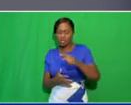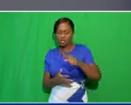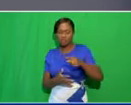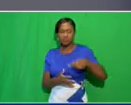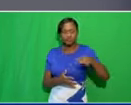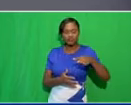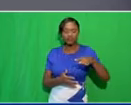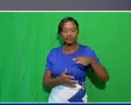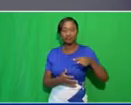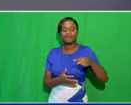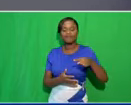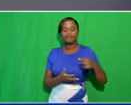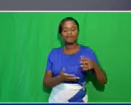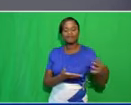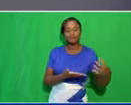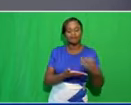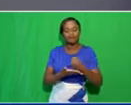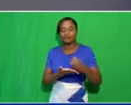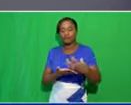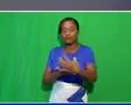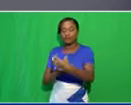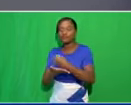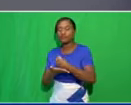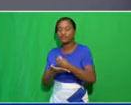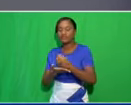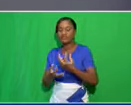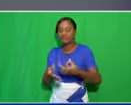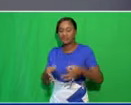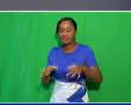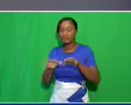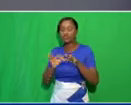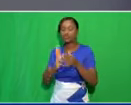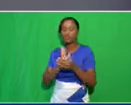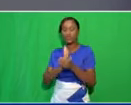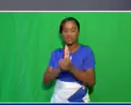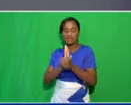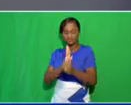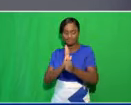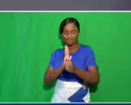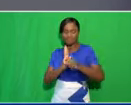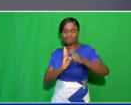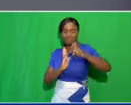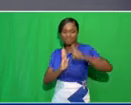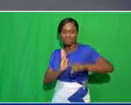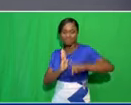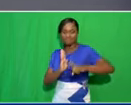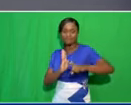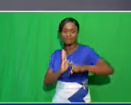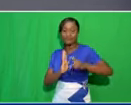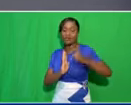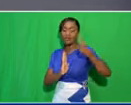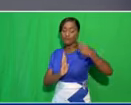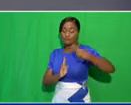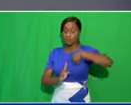we are able to gather those critical skills that are needed for us out